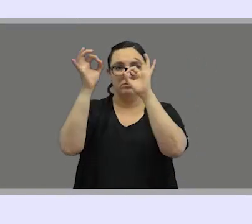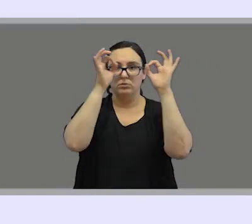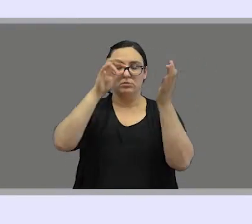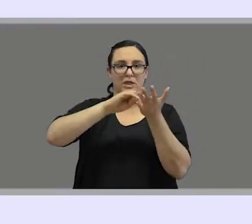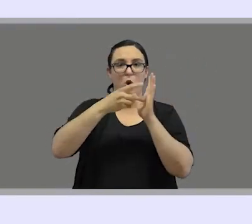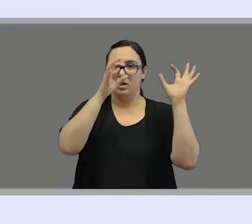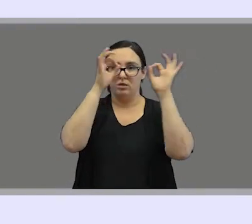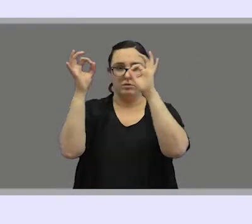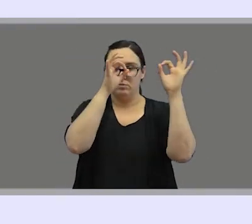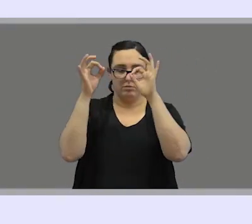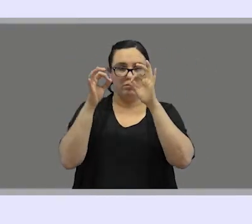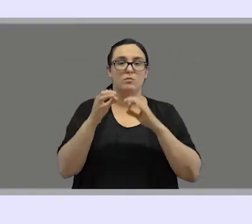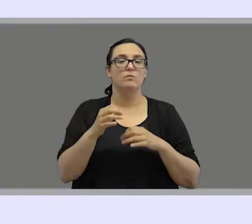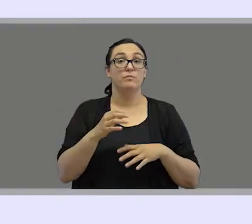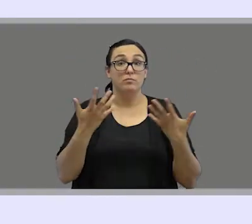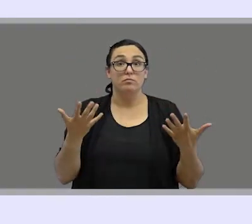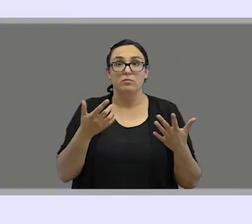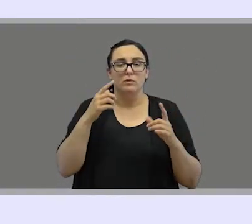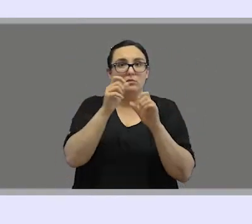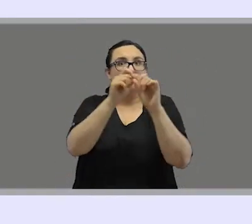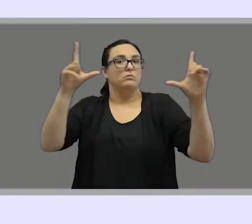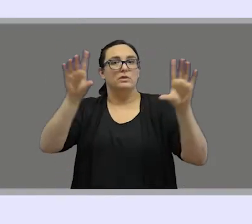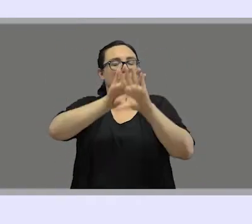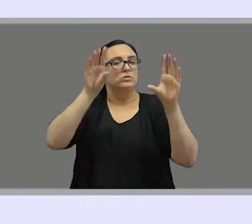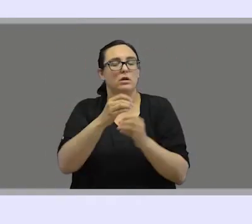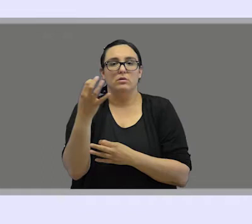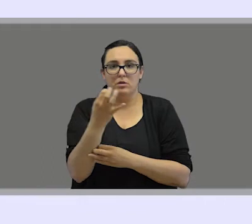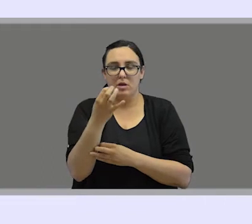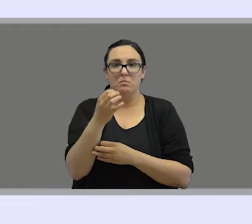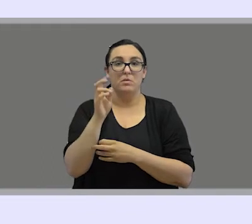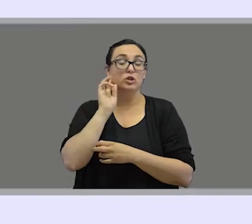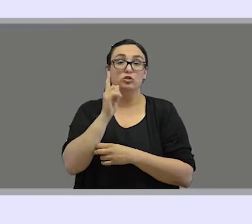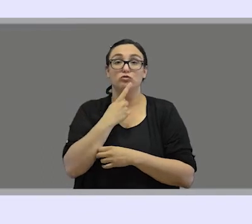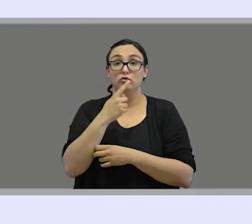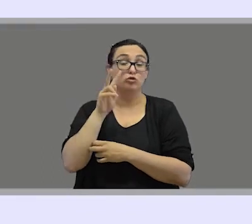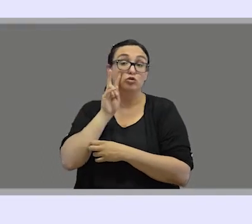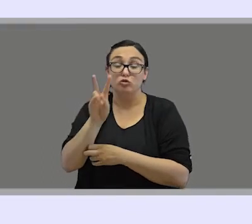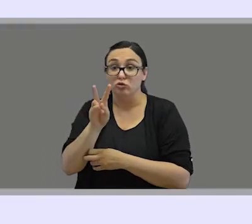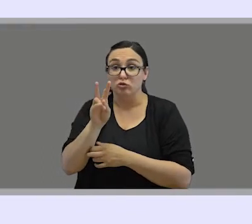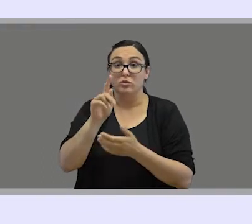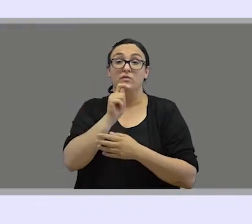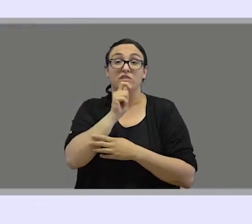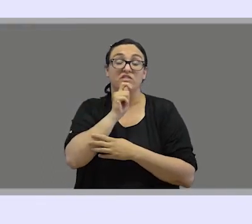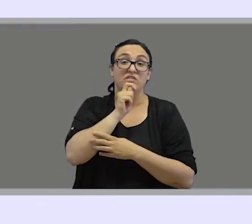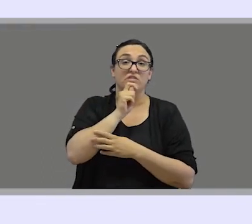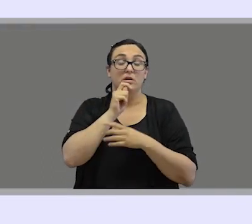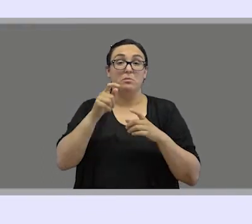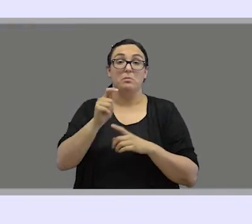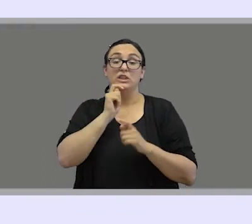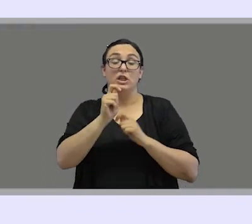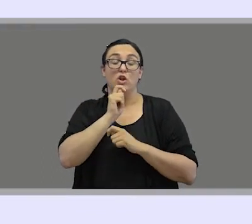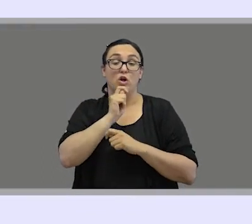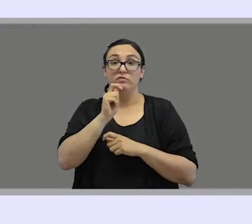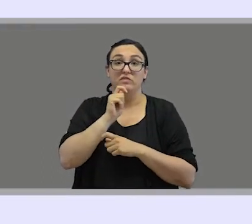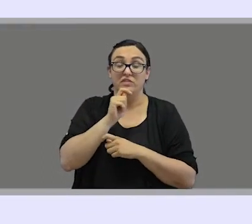shown that deaf people do not attend the hearing presenter. Rather, they concentrate their attention